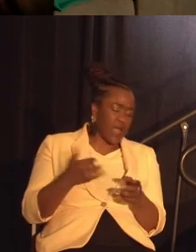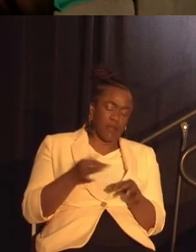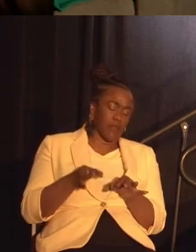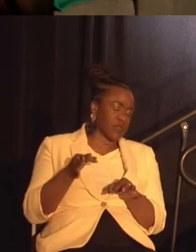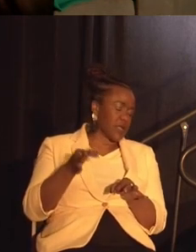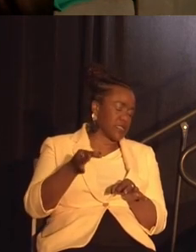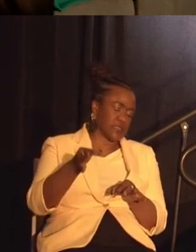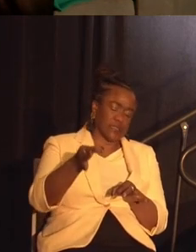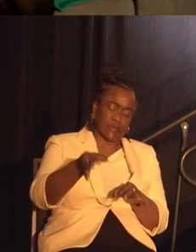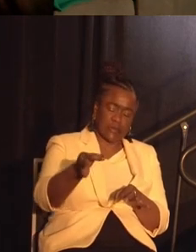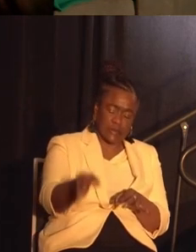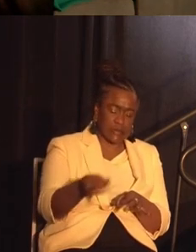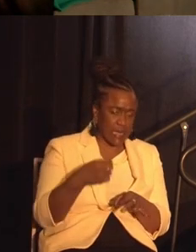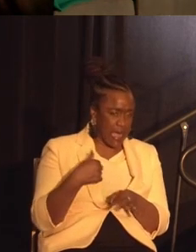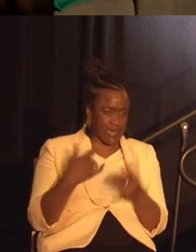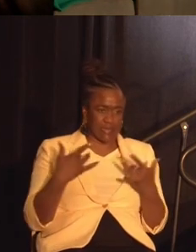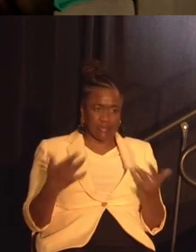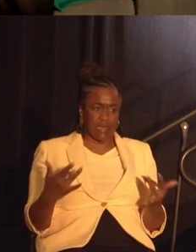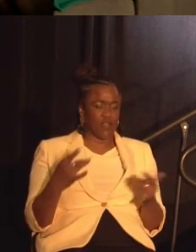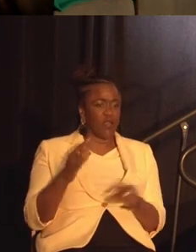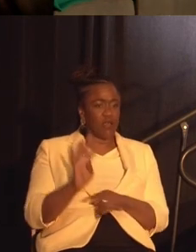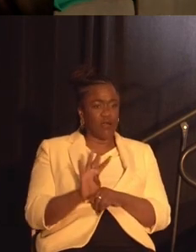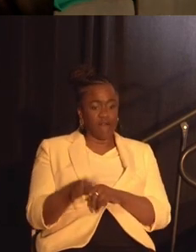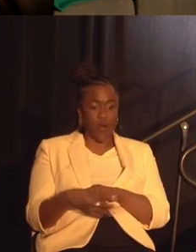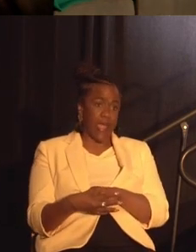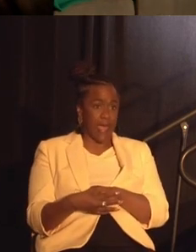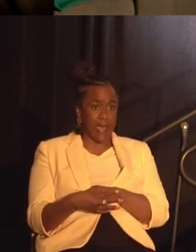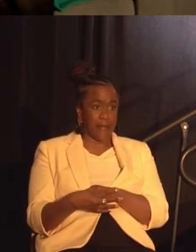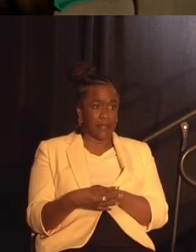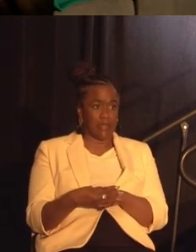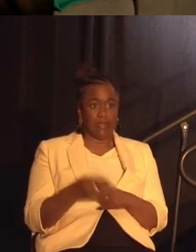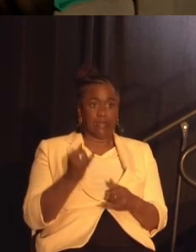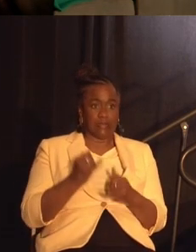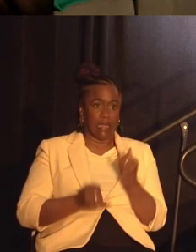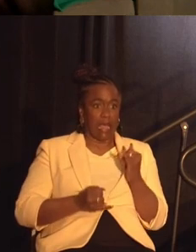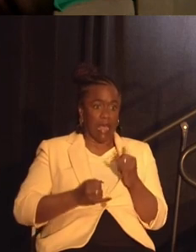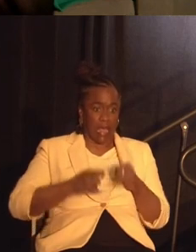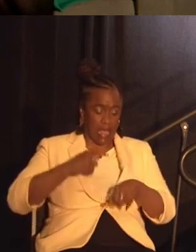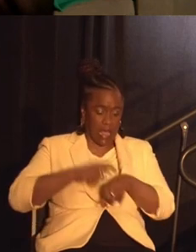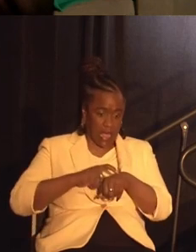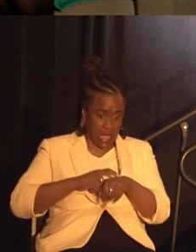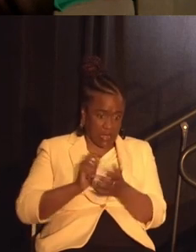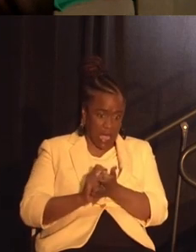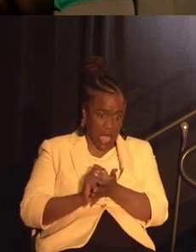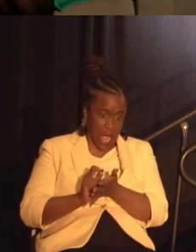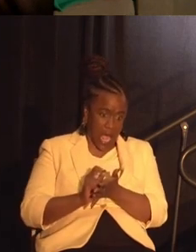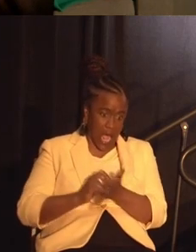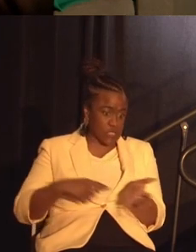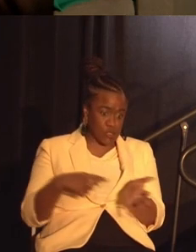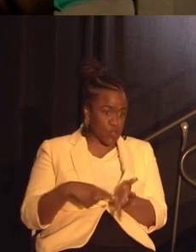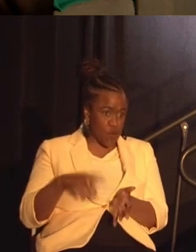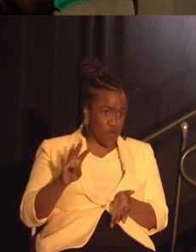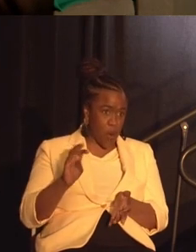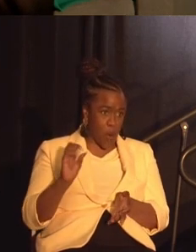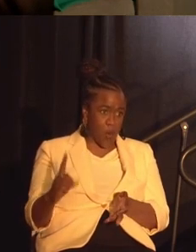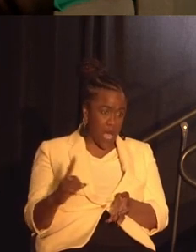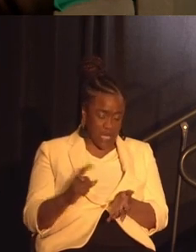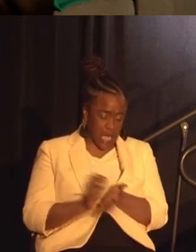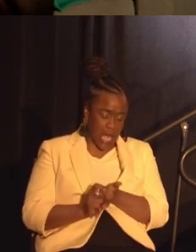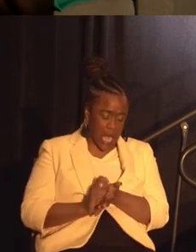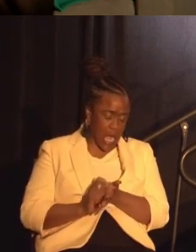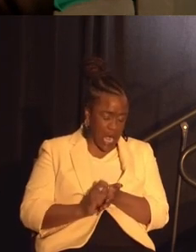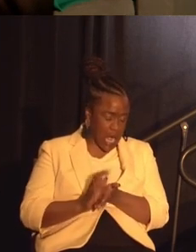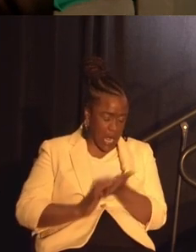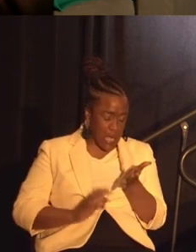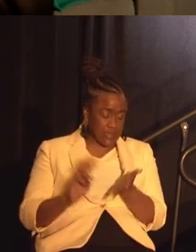procrastinator that I truly am a, like, 4 a.m. on the deadline day when it's due at 4:01, sending the